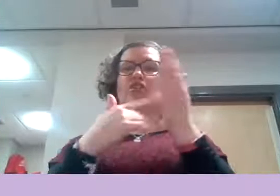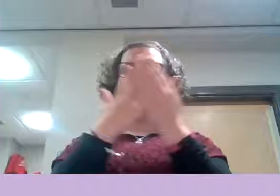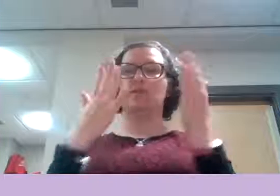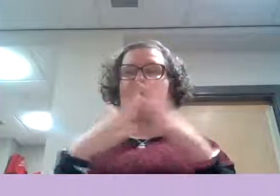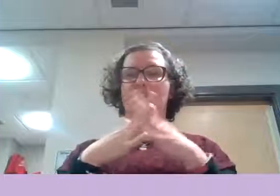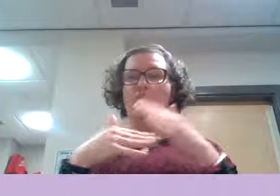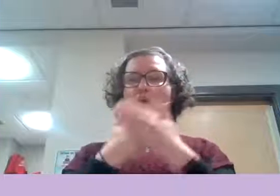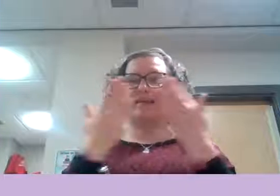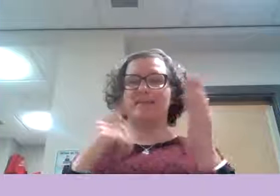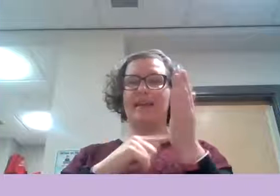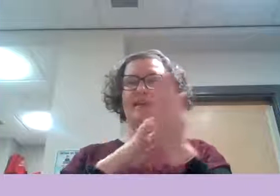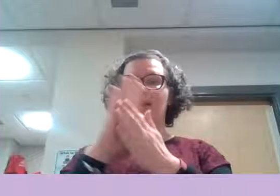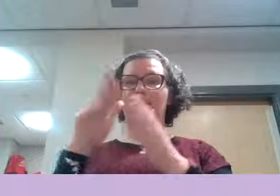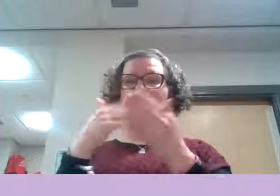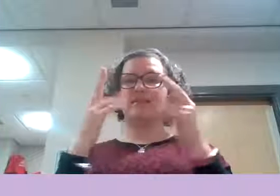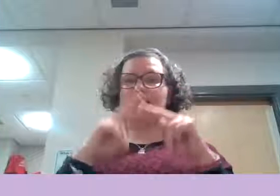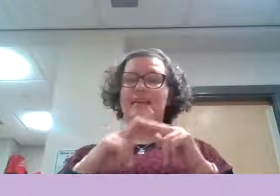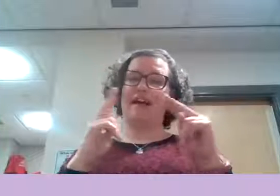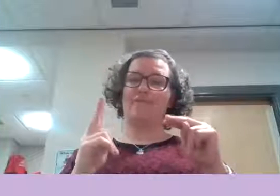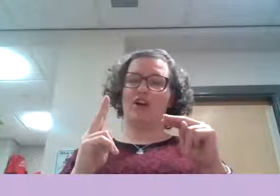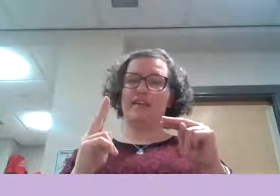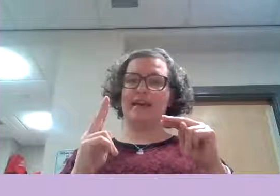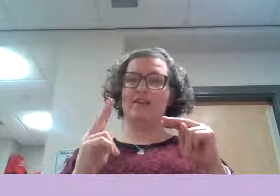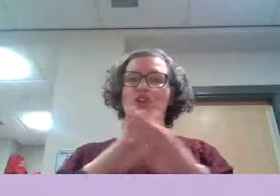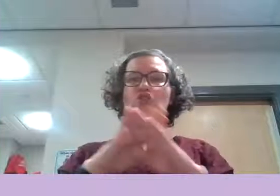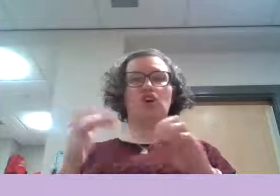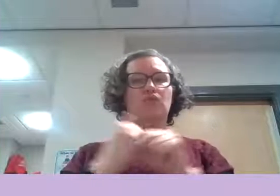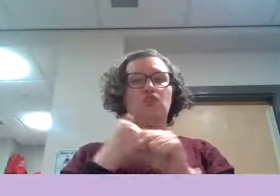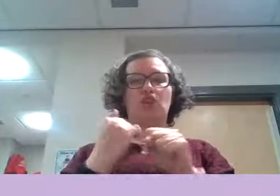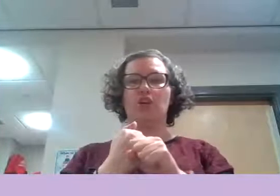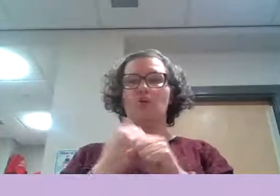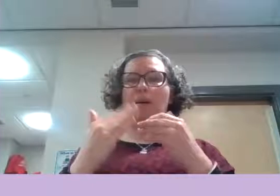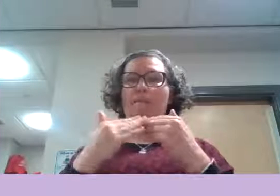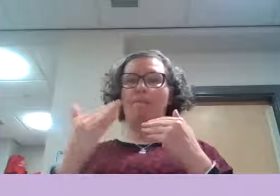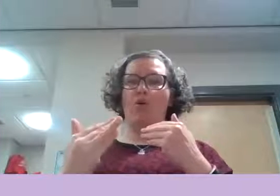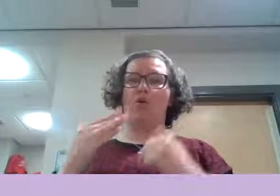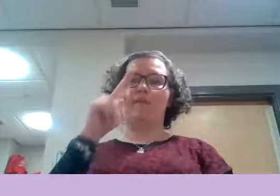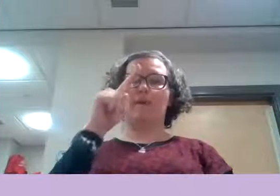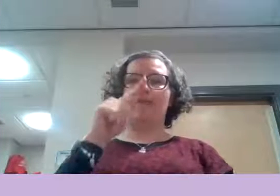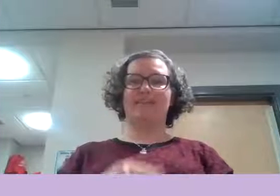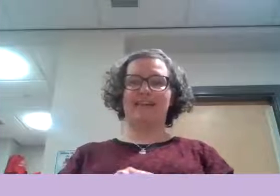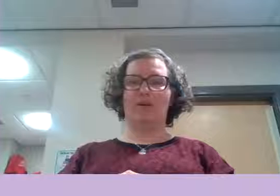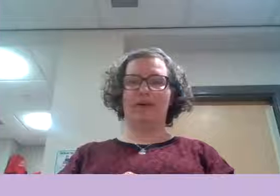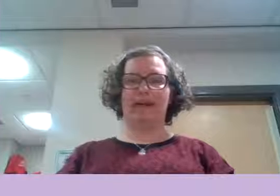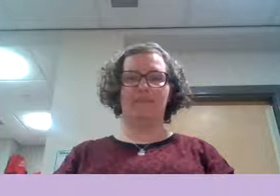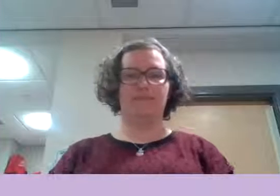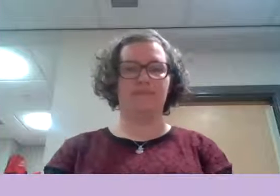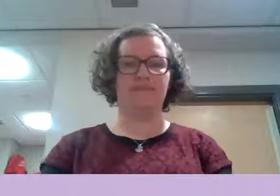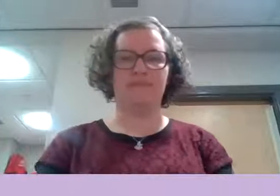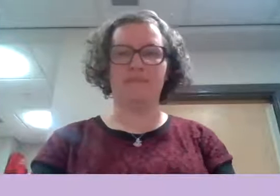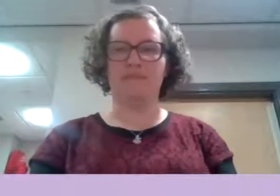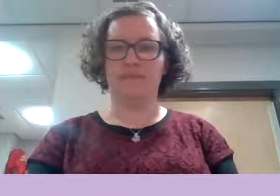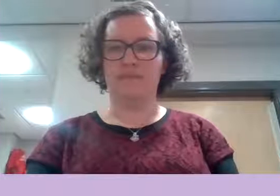Monday, Tuesday, Wednesday, Thursday and Friday. Don't do more than we've set out here.